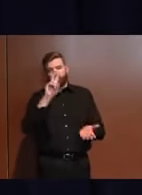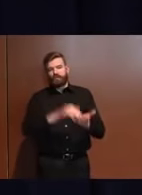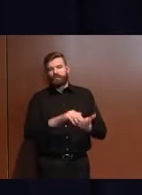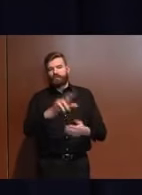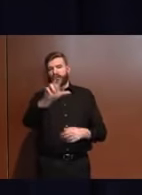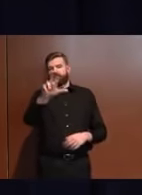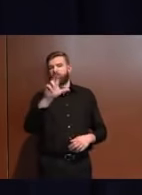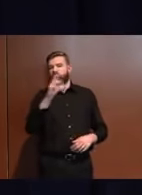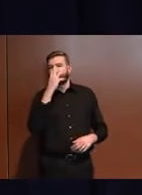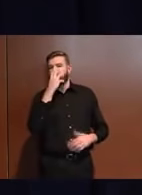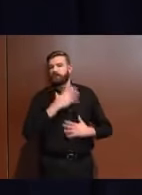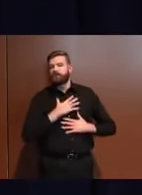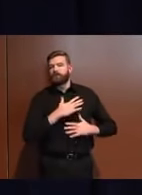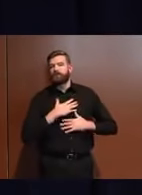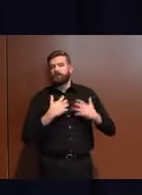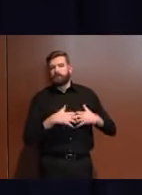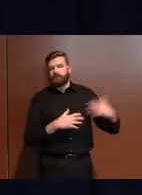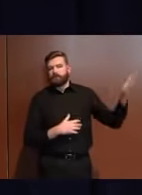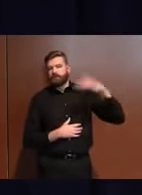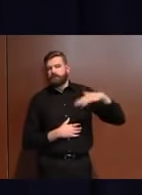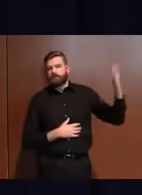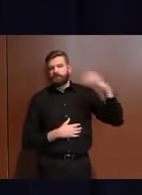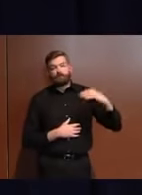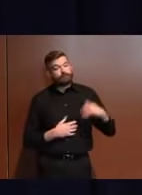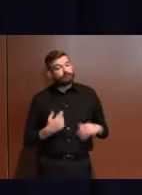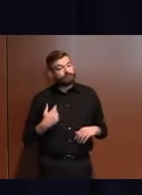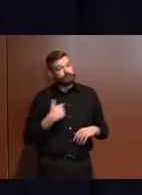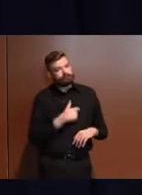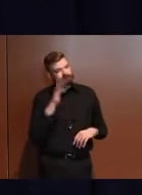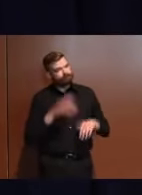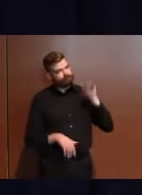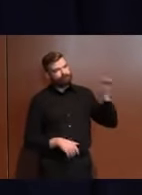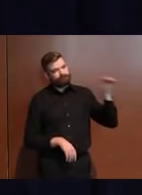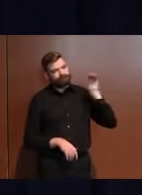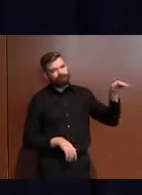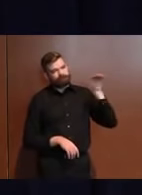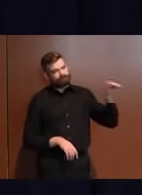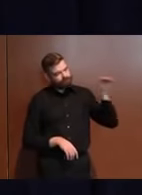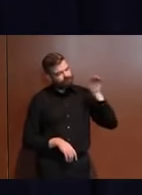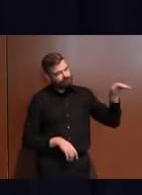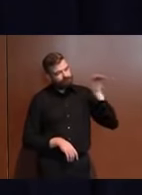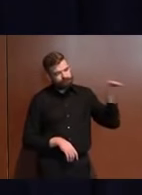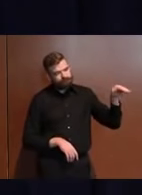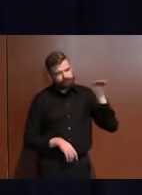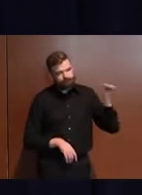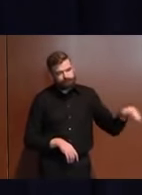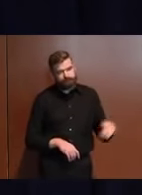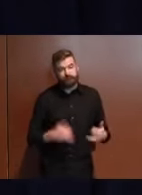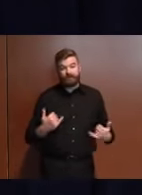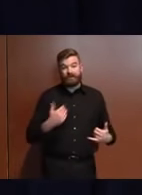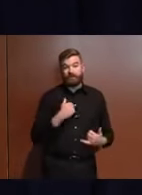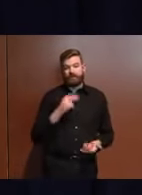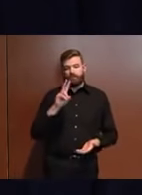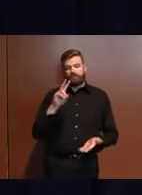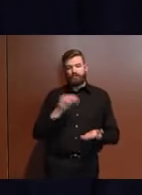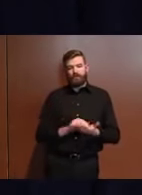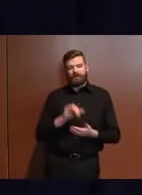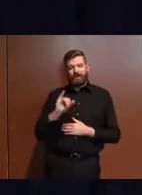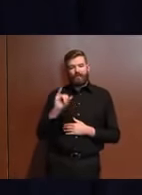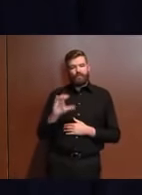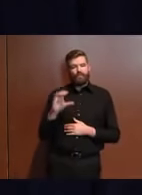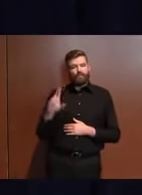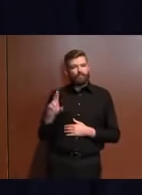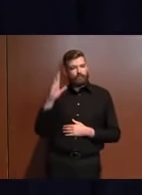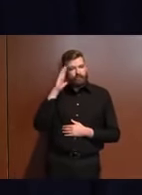and we will push that. That's what we need. We have 2,000 ICU beds. We've suggested we need 1 ventilator per